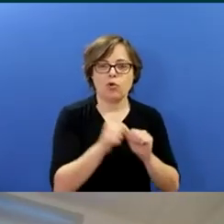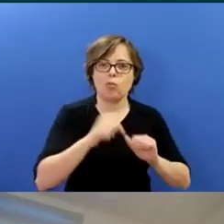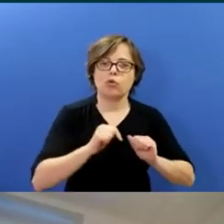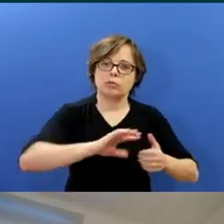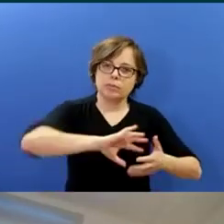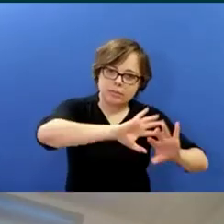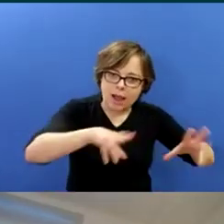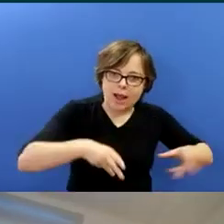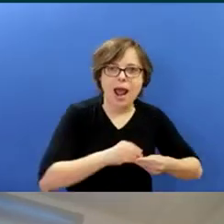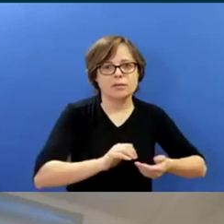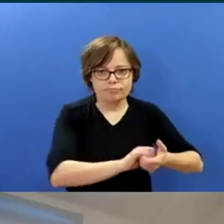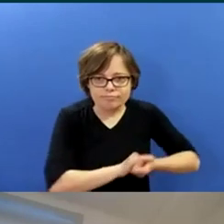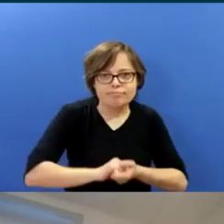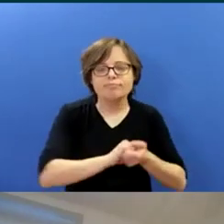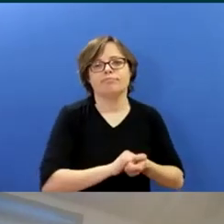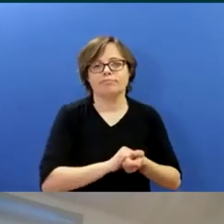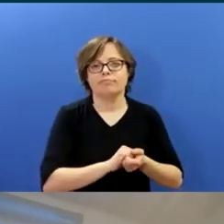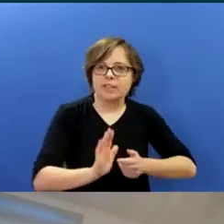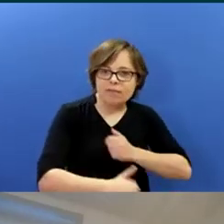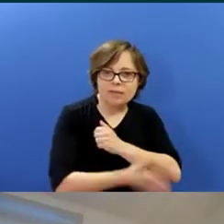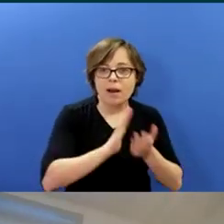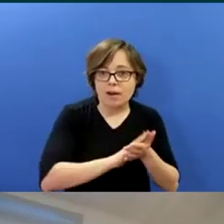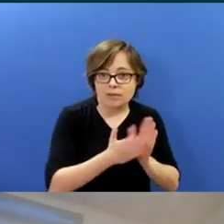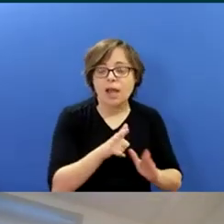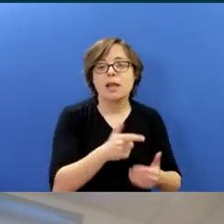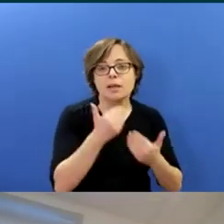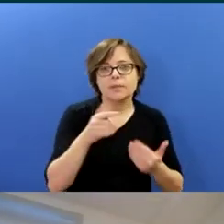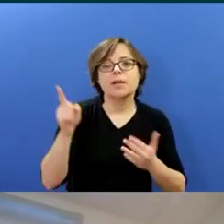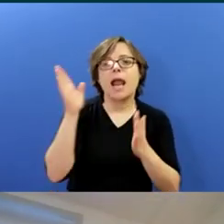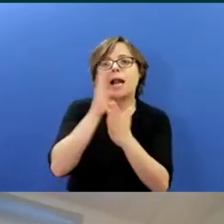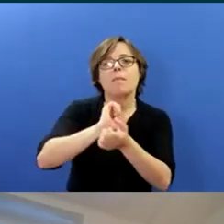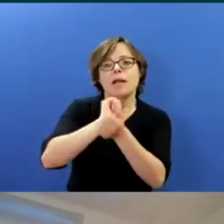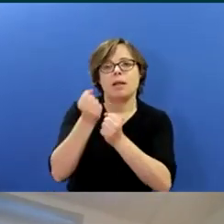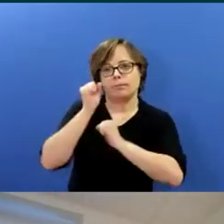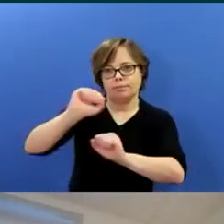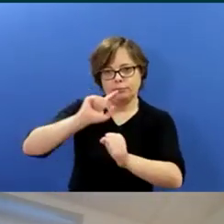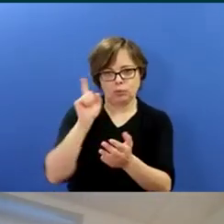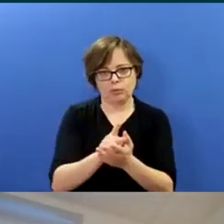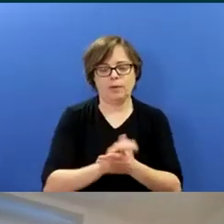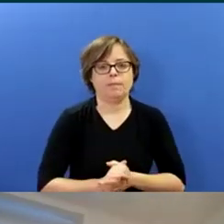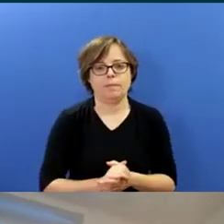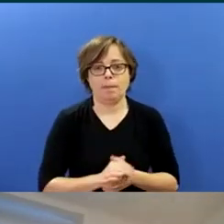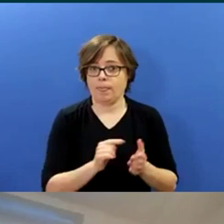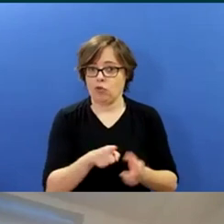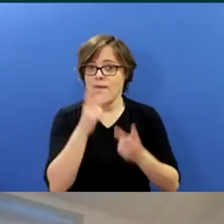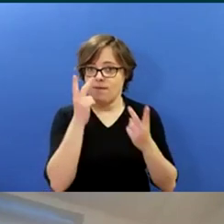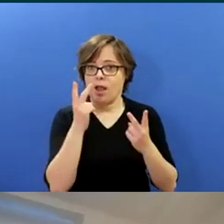climate change. So this is one of our very important mindsets.